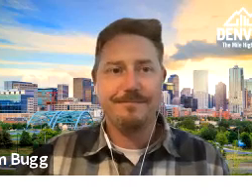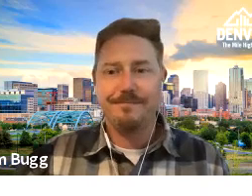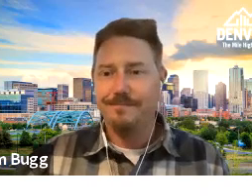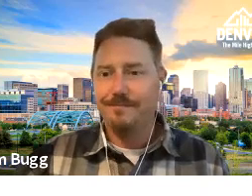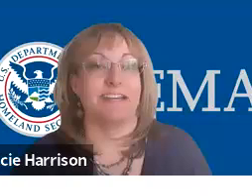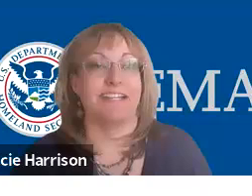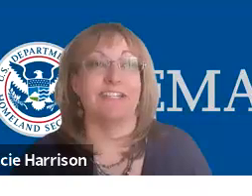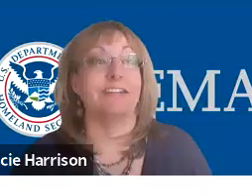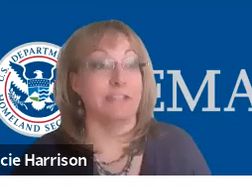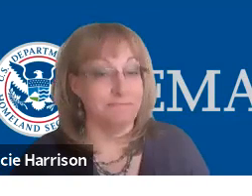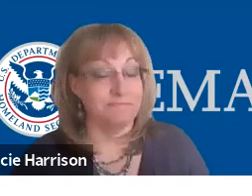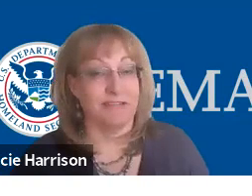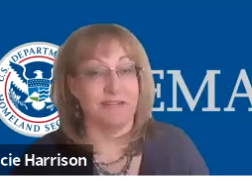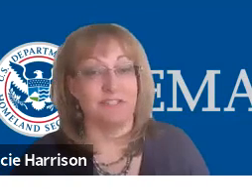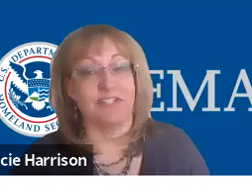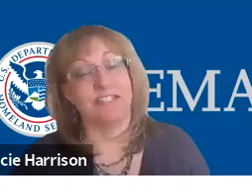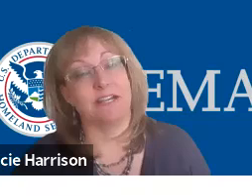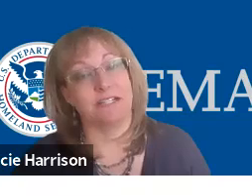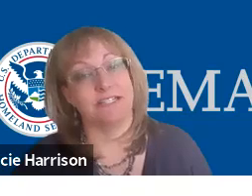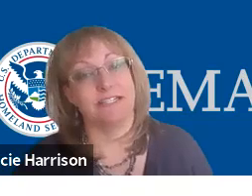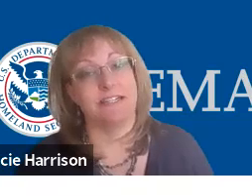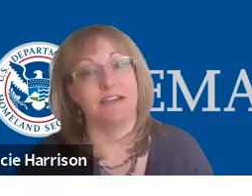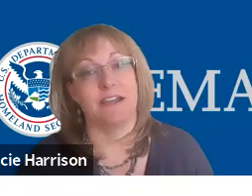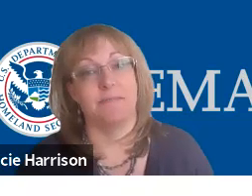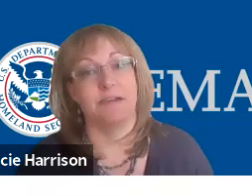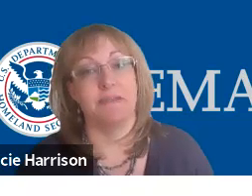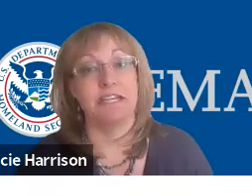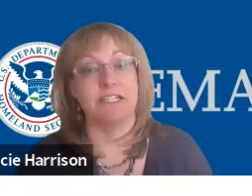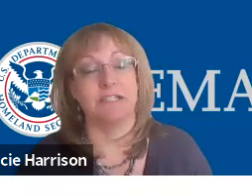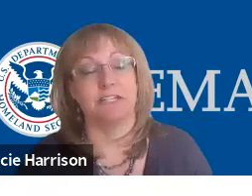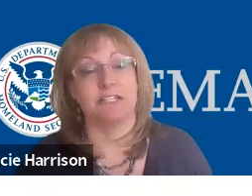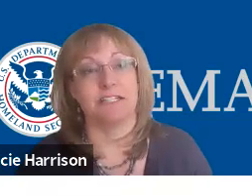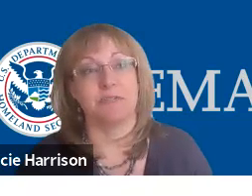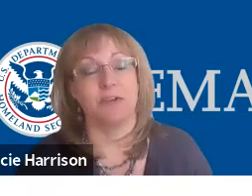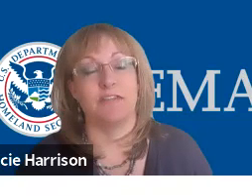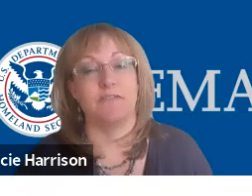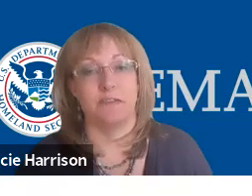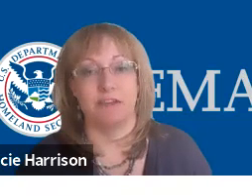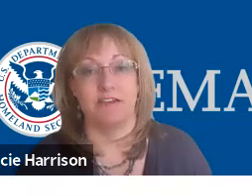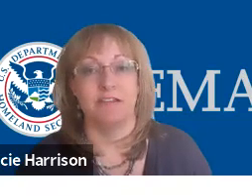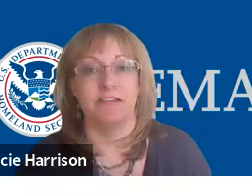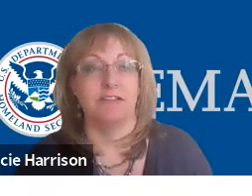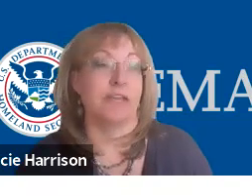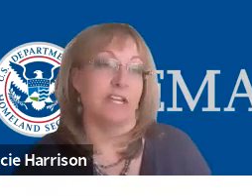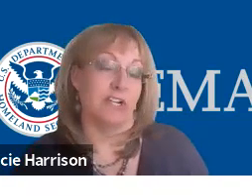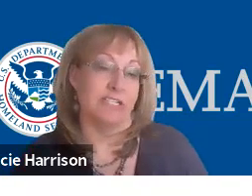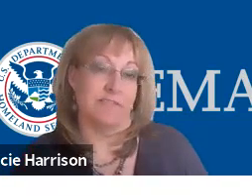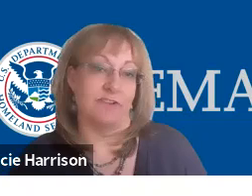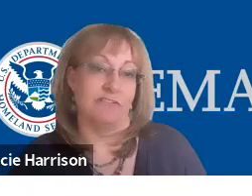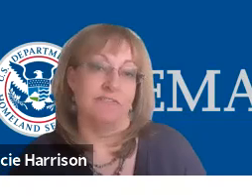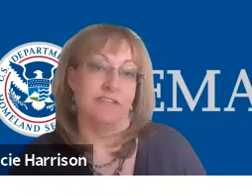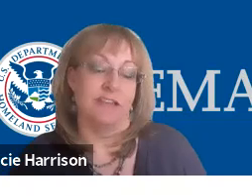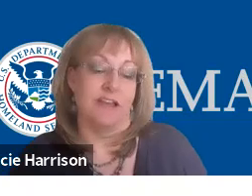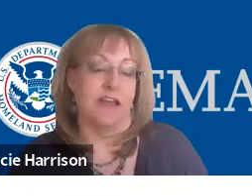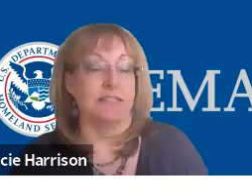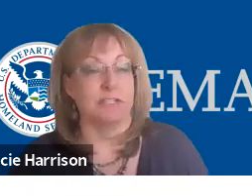So thanks, Sam. Good evening. My name is Tracy Harrison, and I am a mitigation specialist with FEMA, located here in